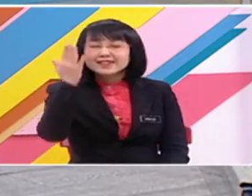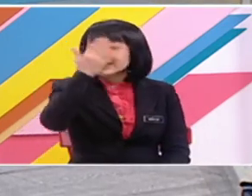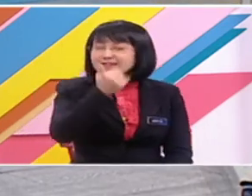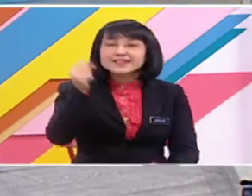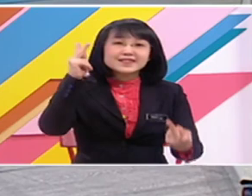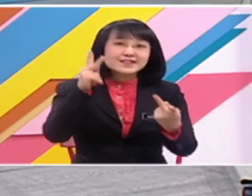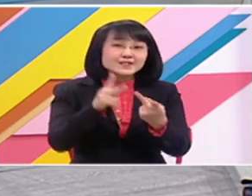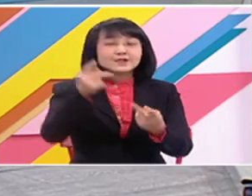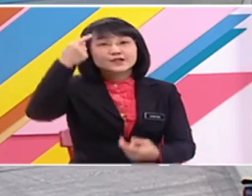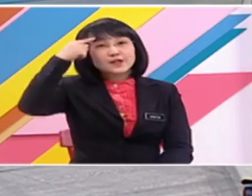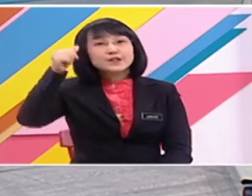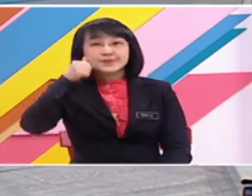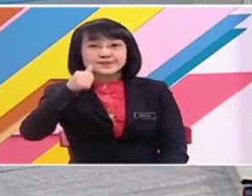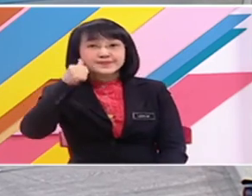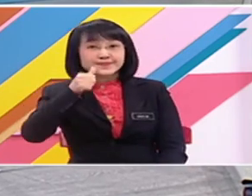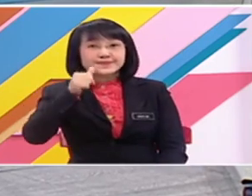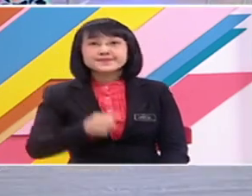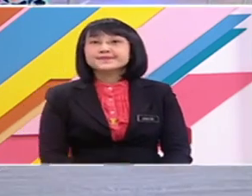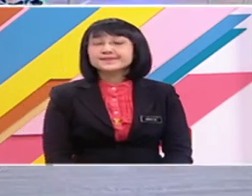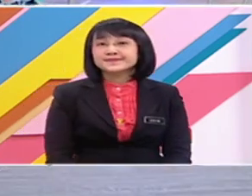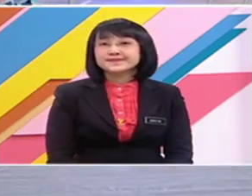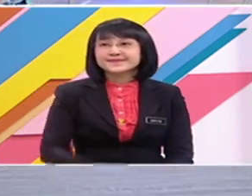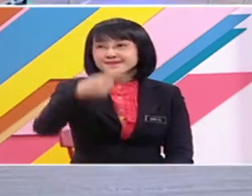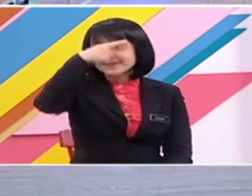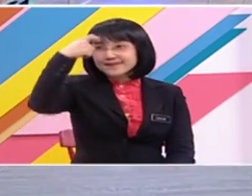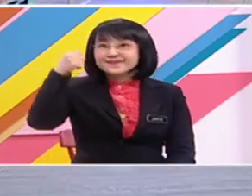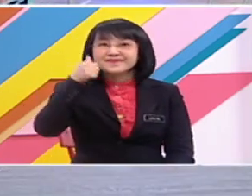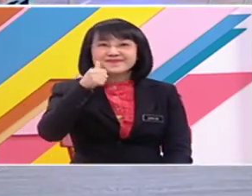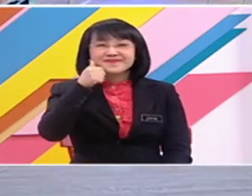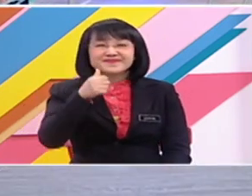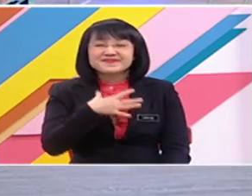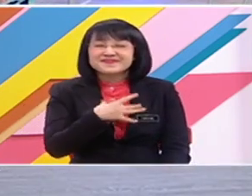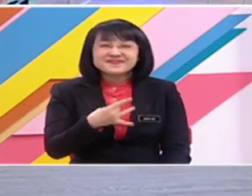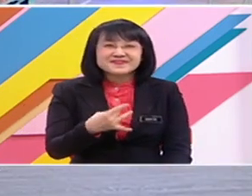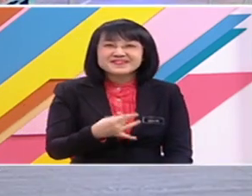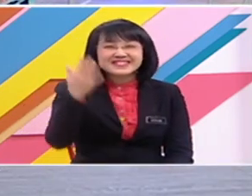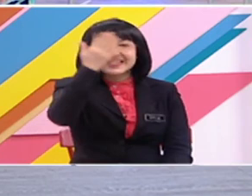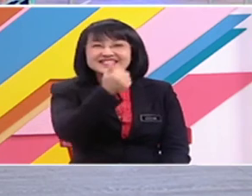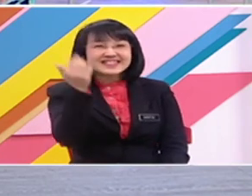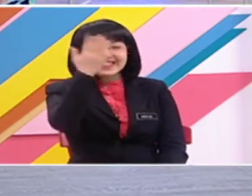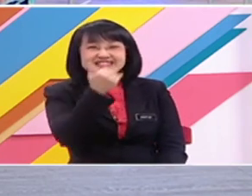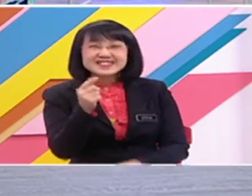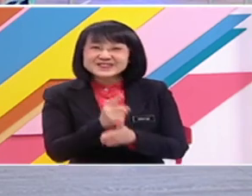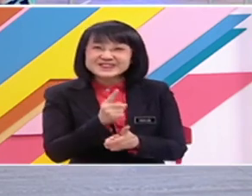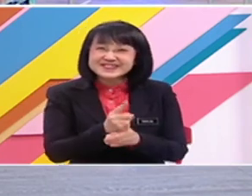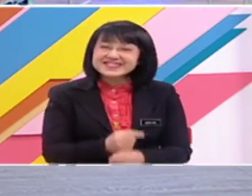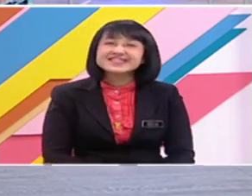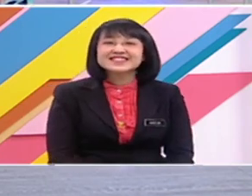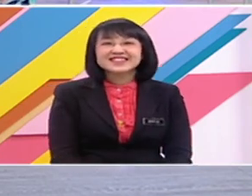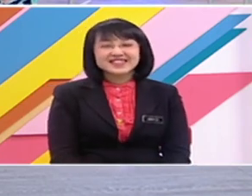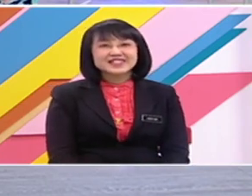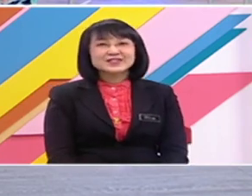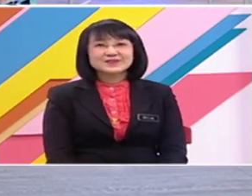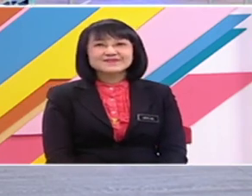girl, right? Okay. I see. Yeah. Because girls like all the extra decoration, yes, on the bling t-shirt.